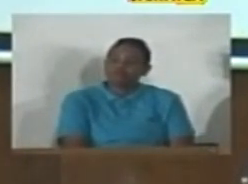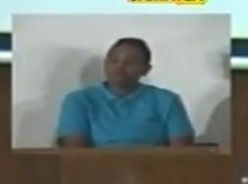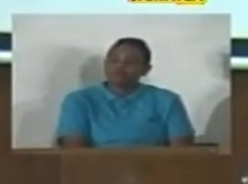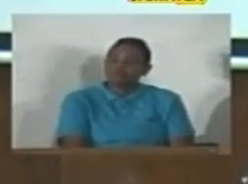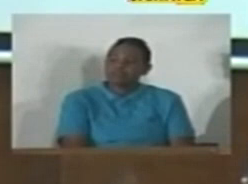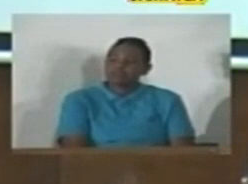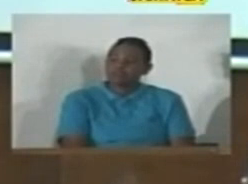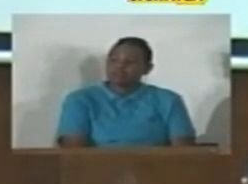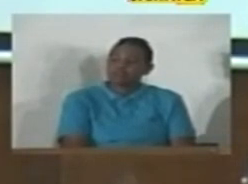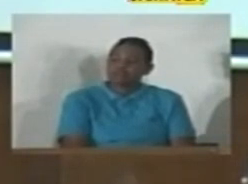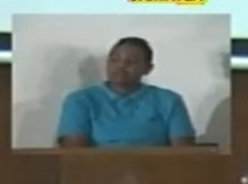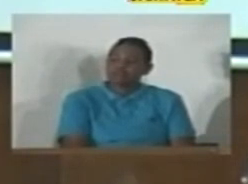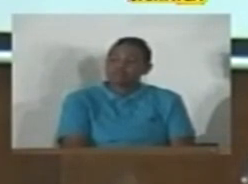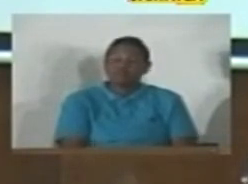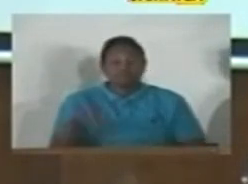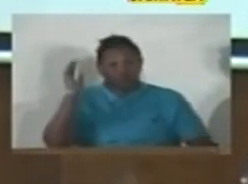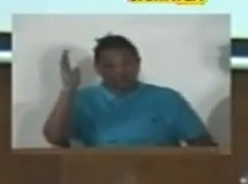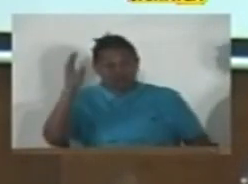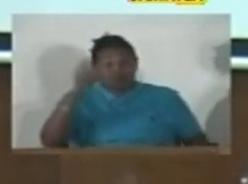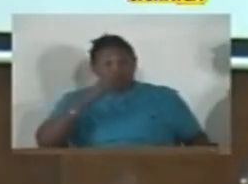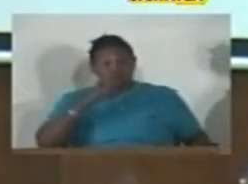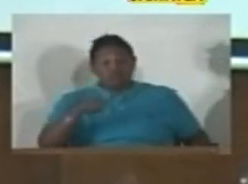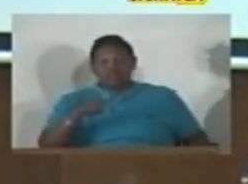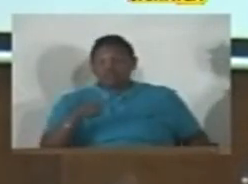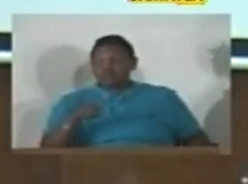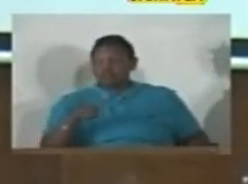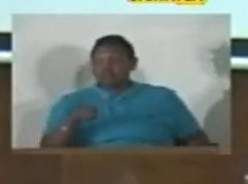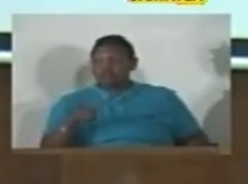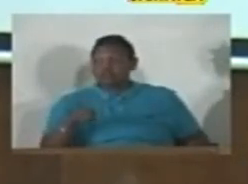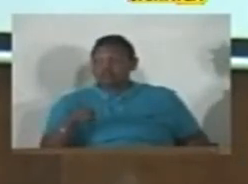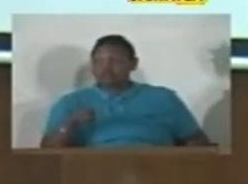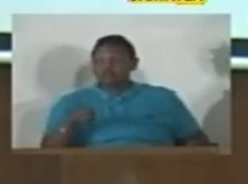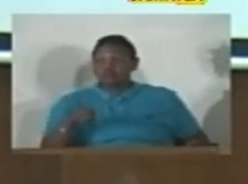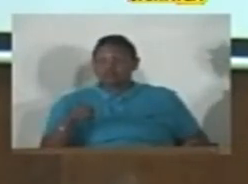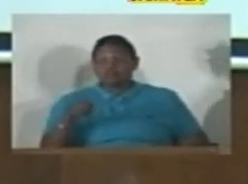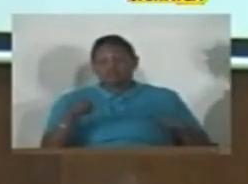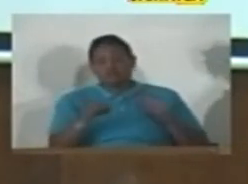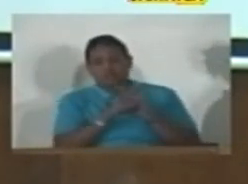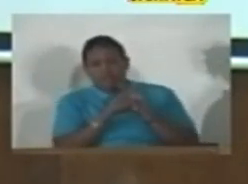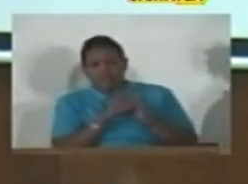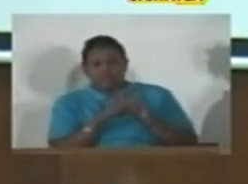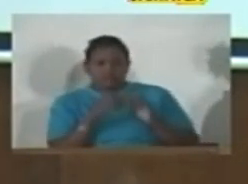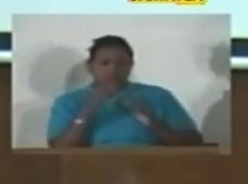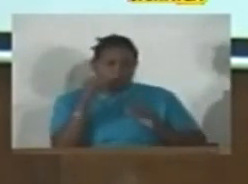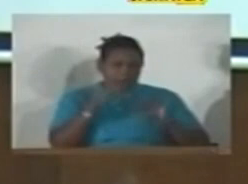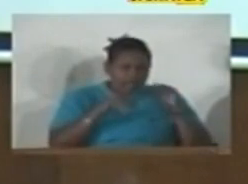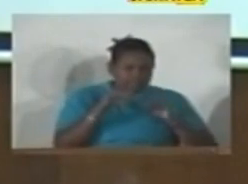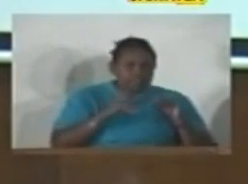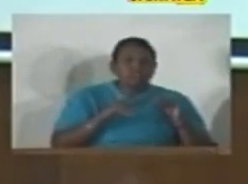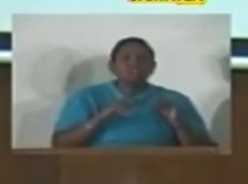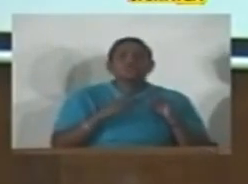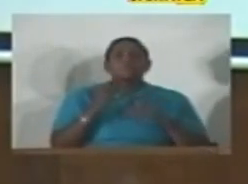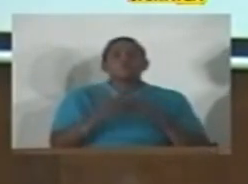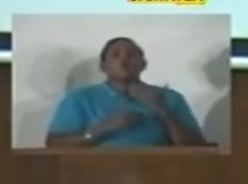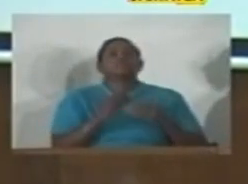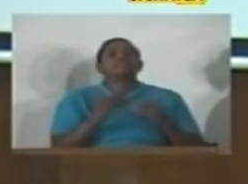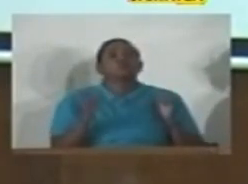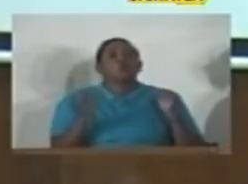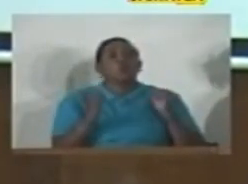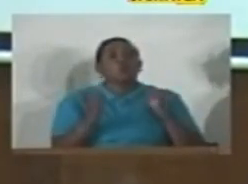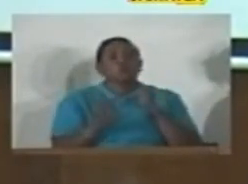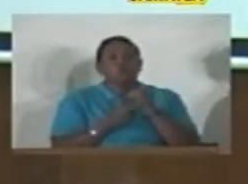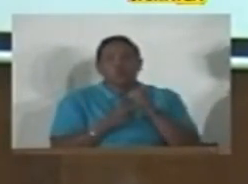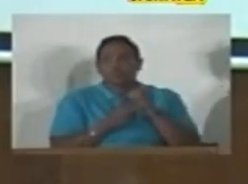is one where there is going to be grading, packaging, processing, cold storage.